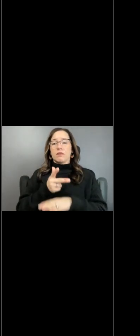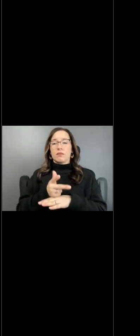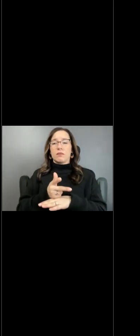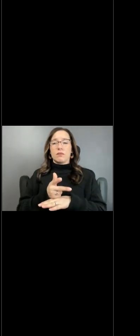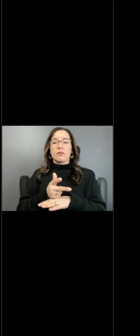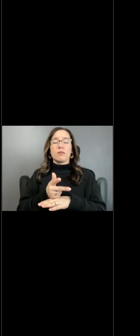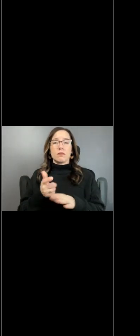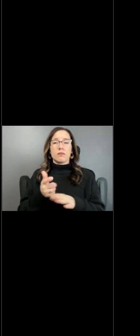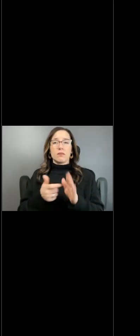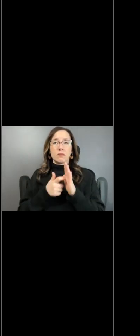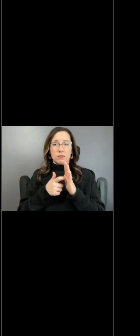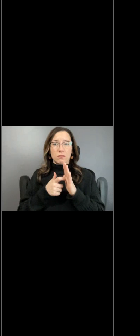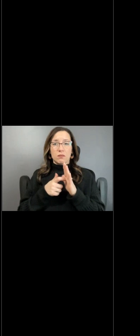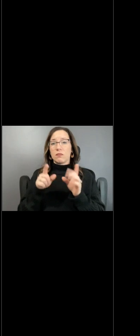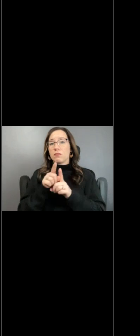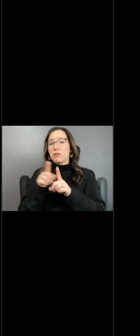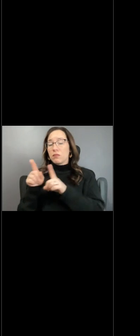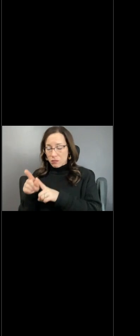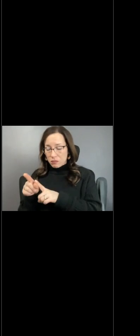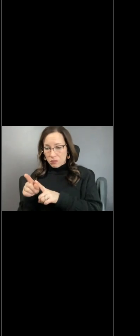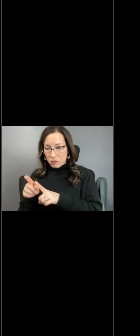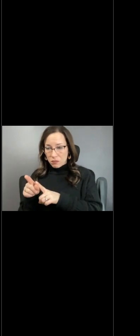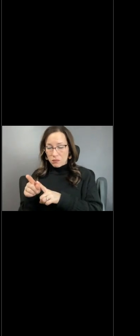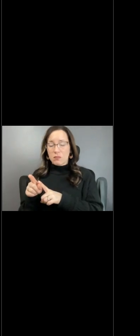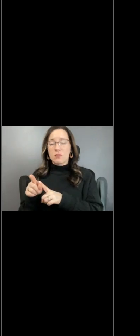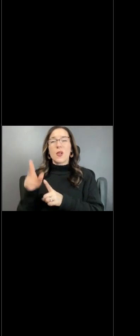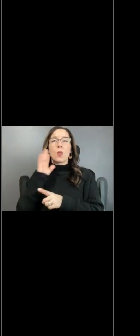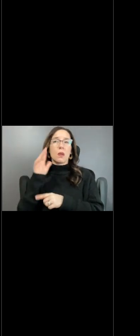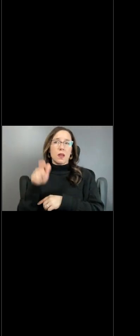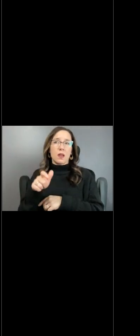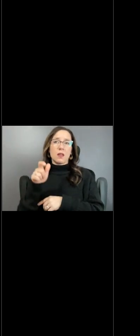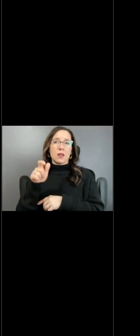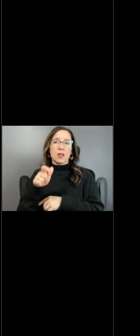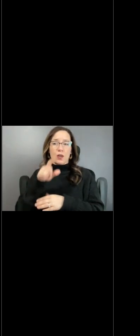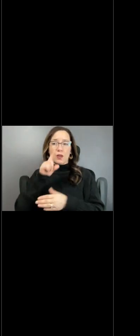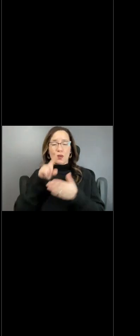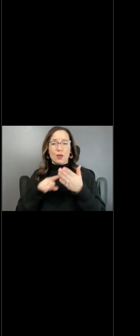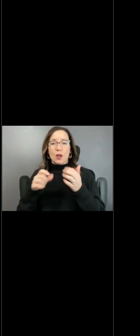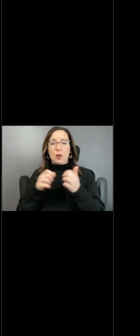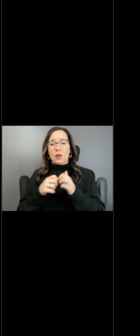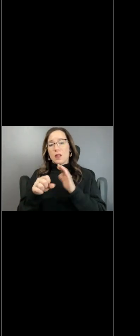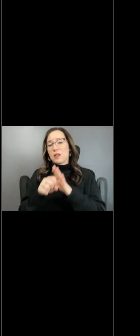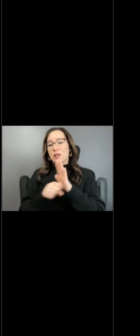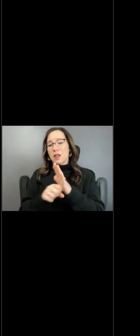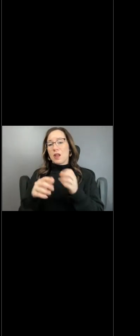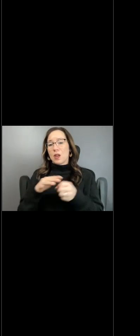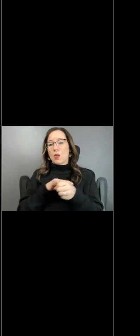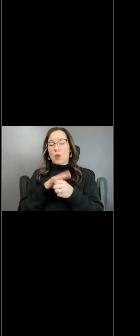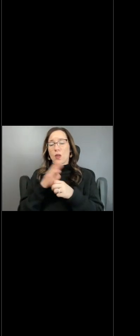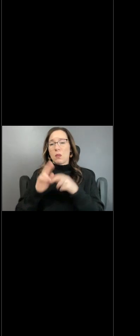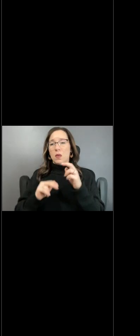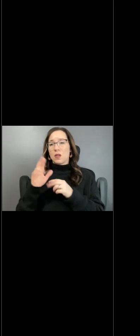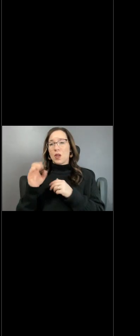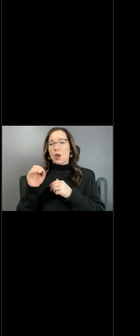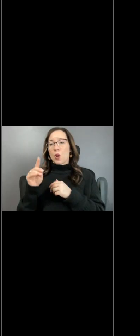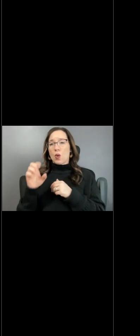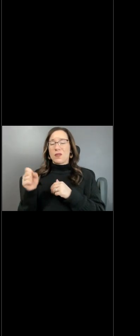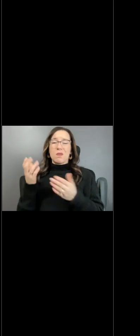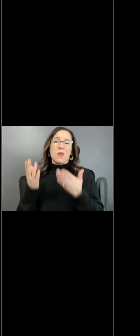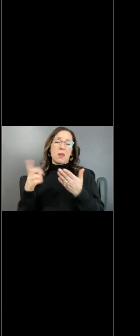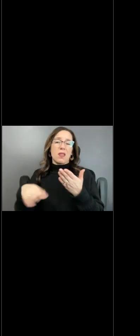required. Additionally, it would be necessary to check with state and local building codes as they may require